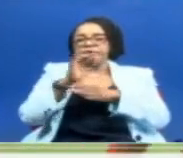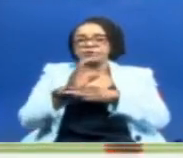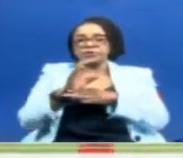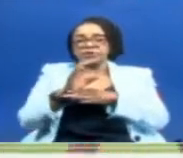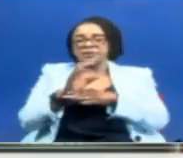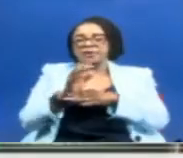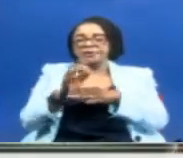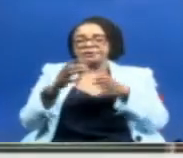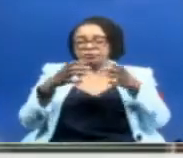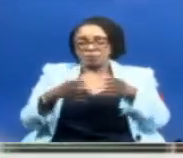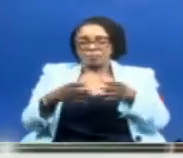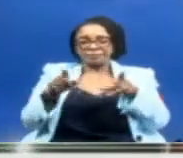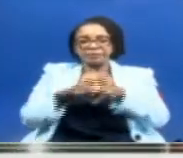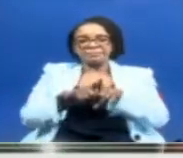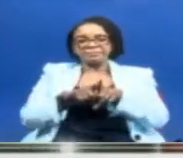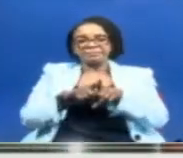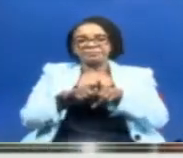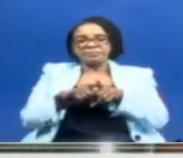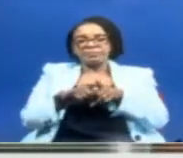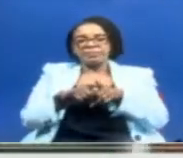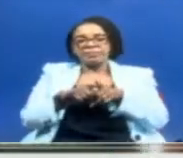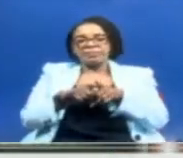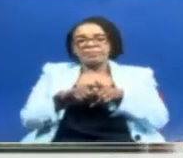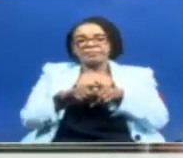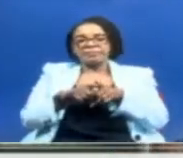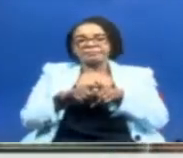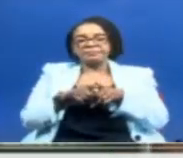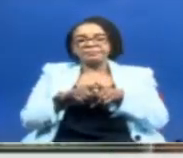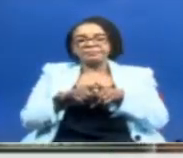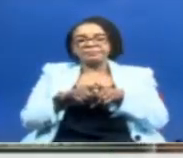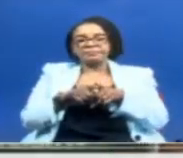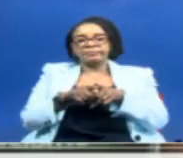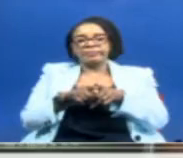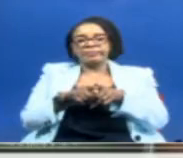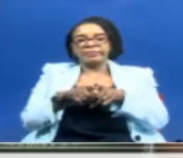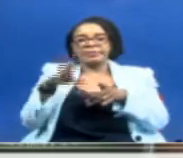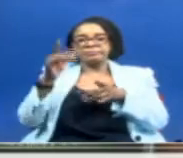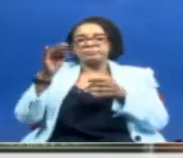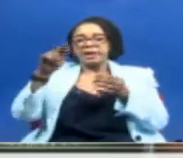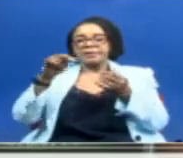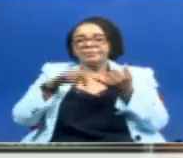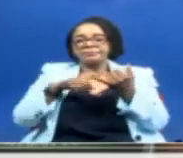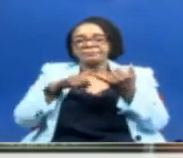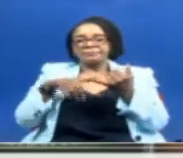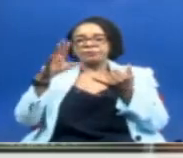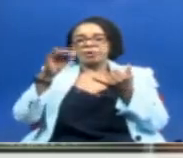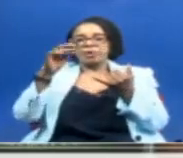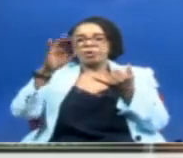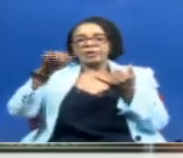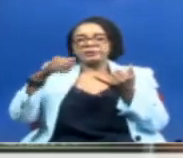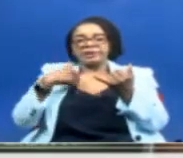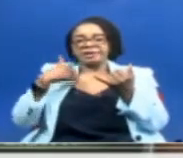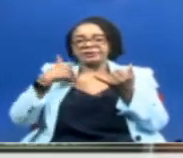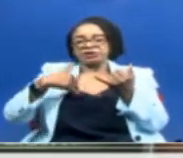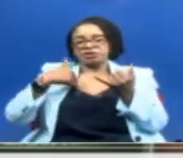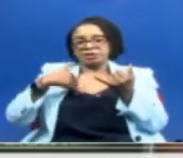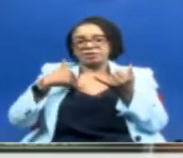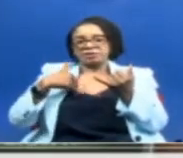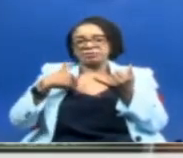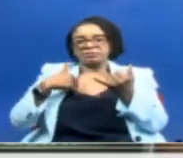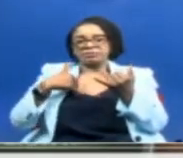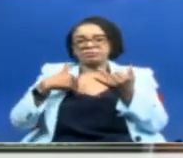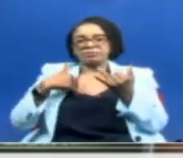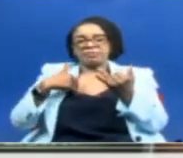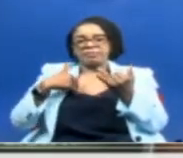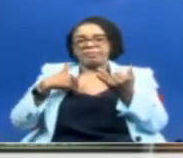hilo. Brian Odhiambo is out. Collins had a surgery now, Collins Hien on his